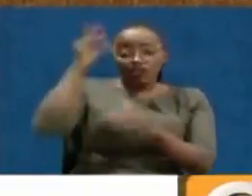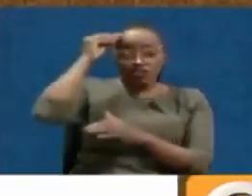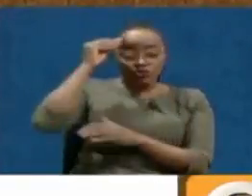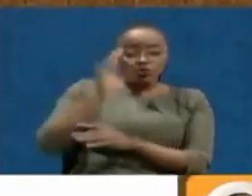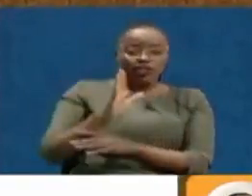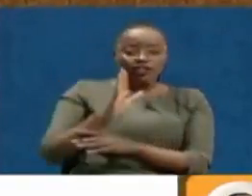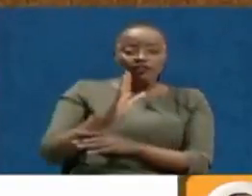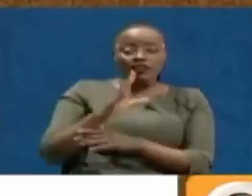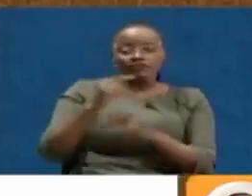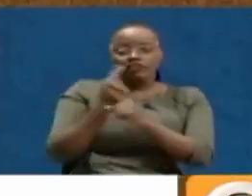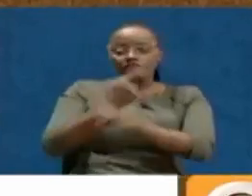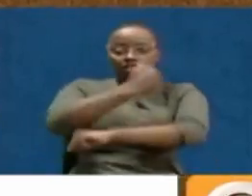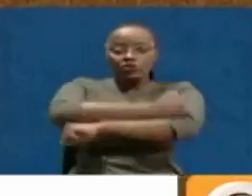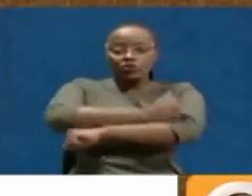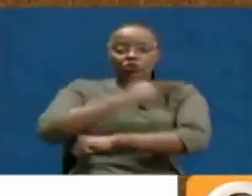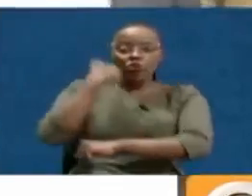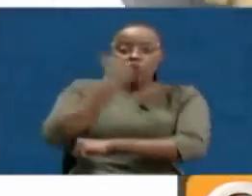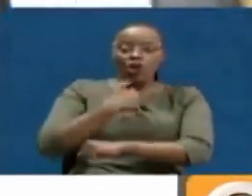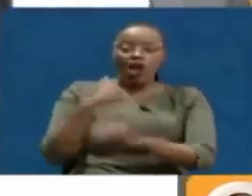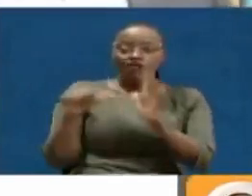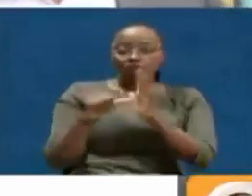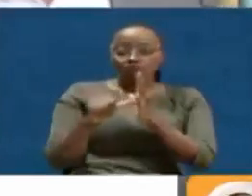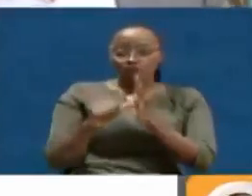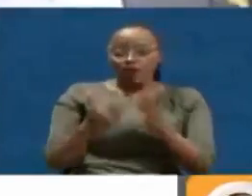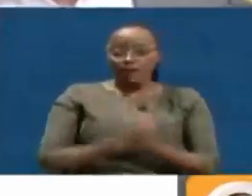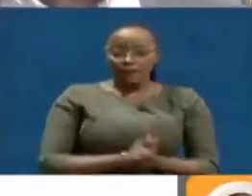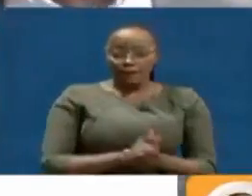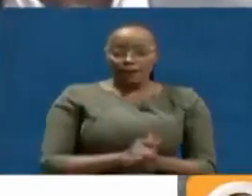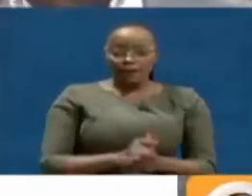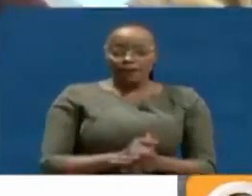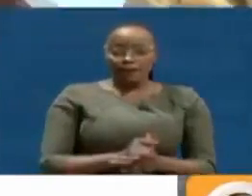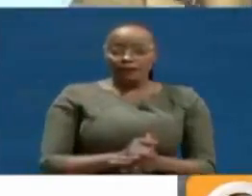the teachers in the schools who may have issues.